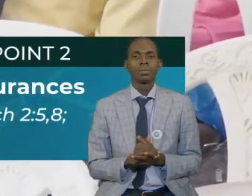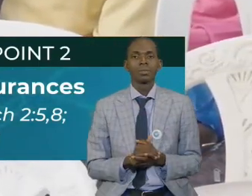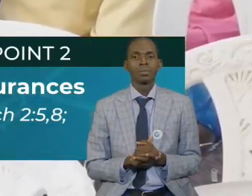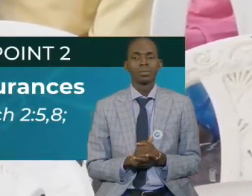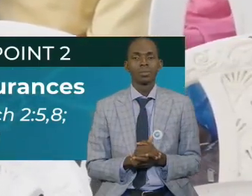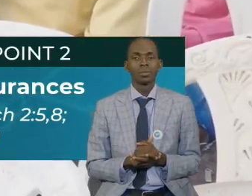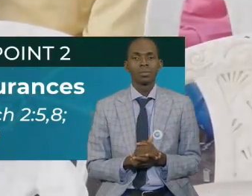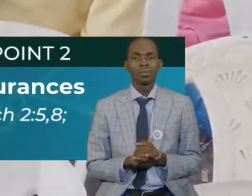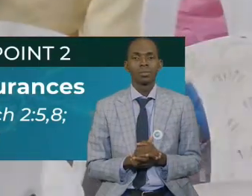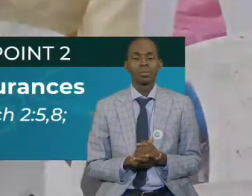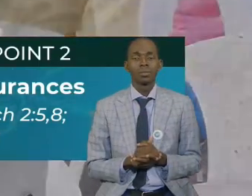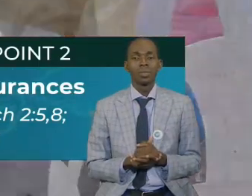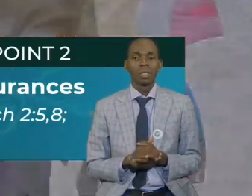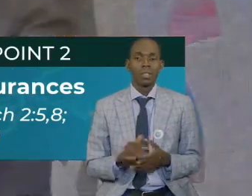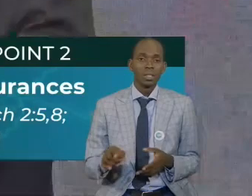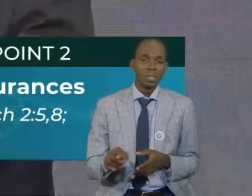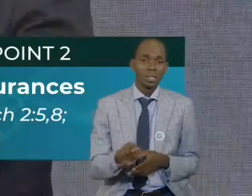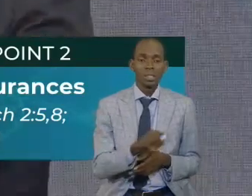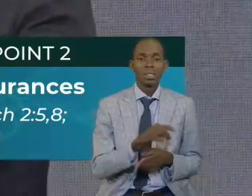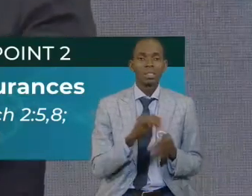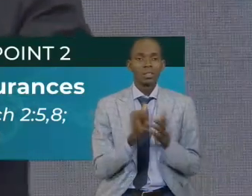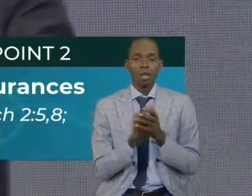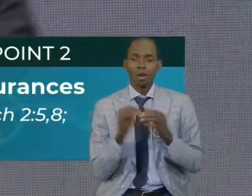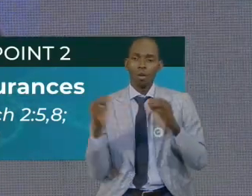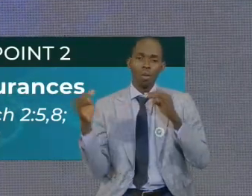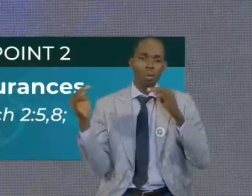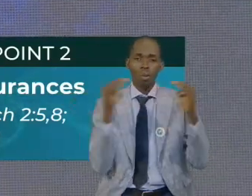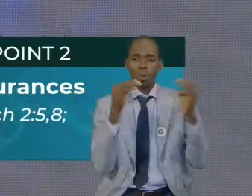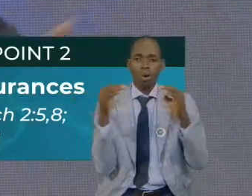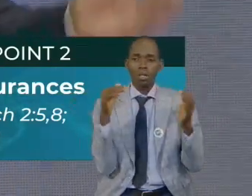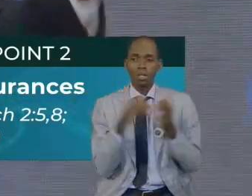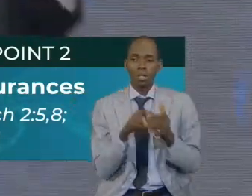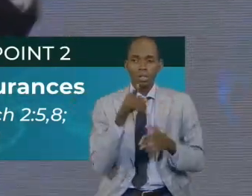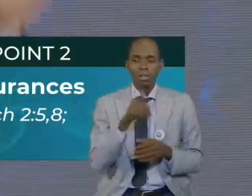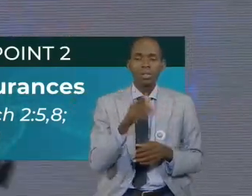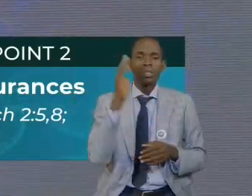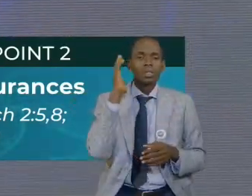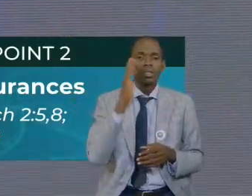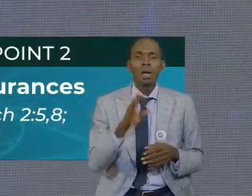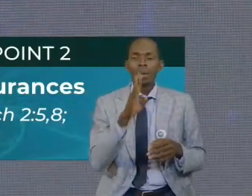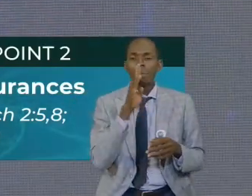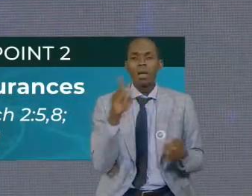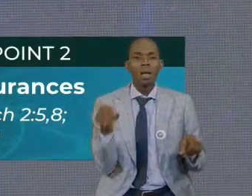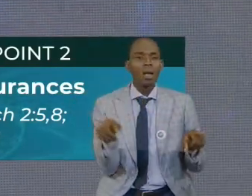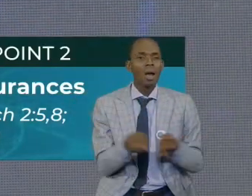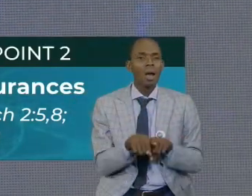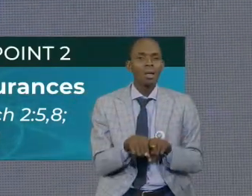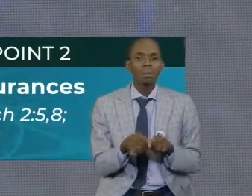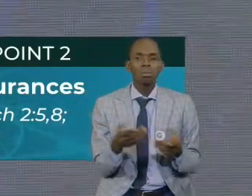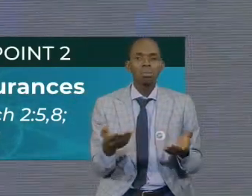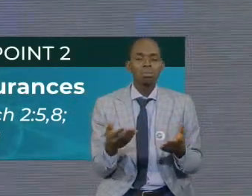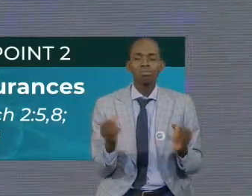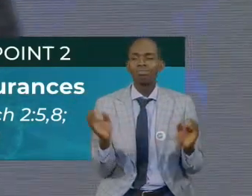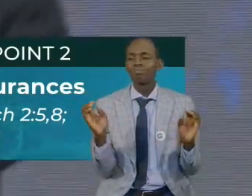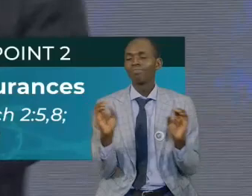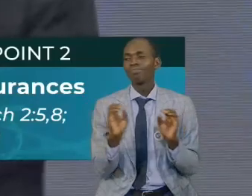they that war against thee shall be as nothing.